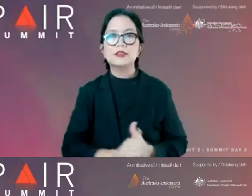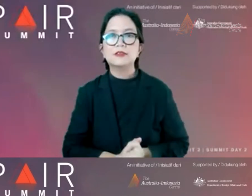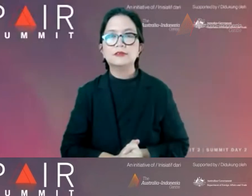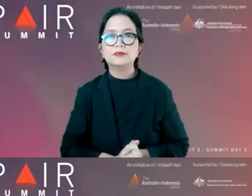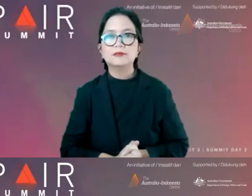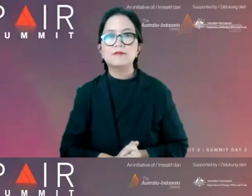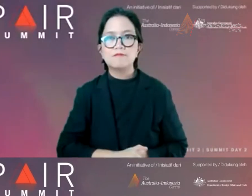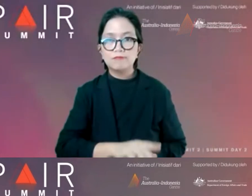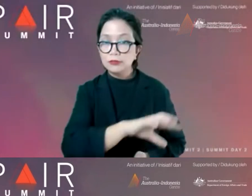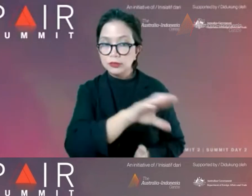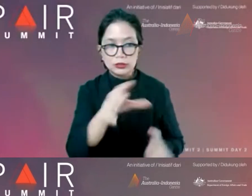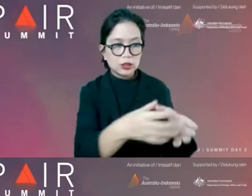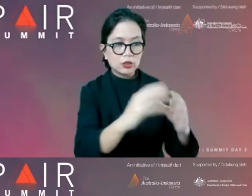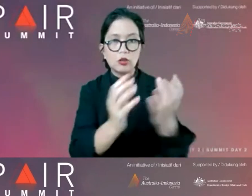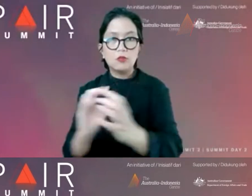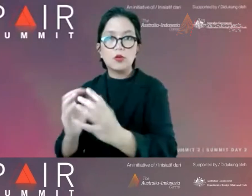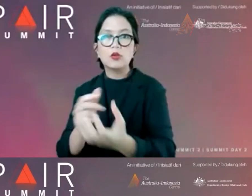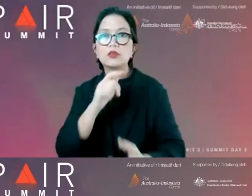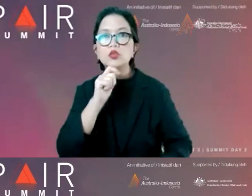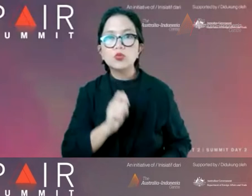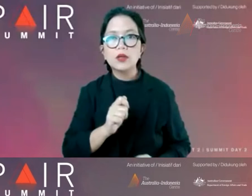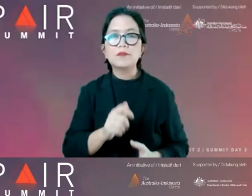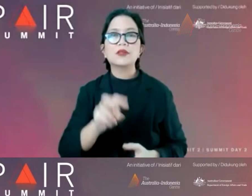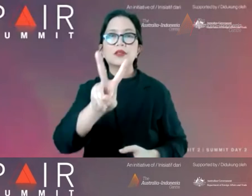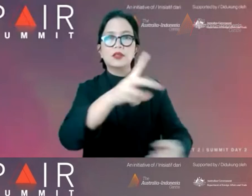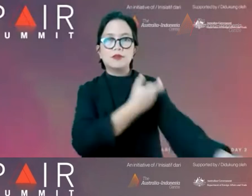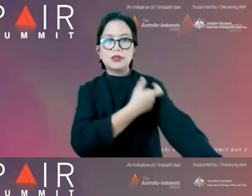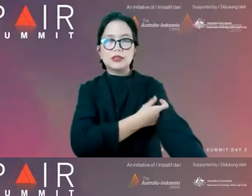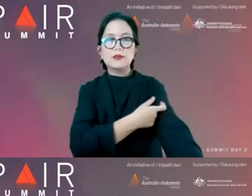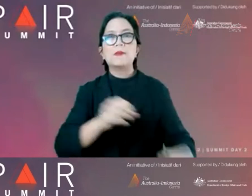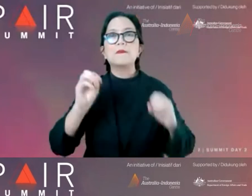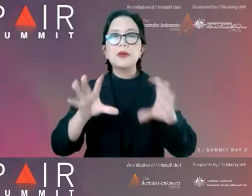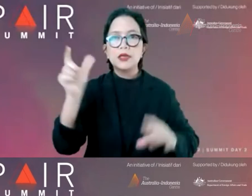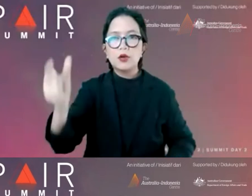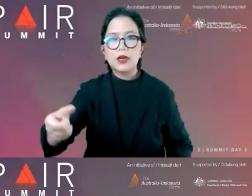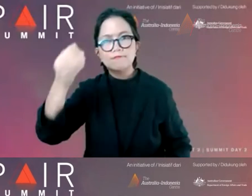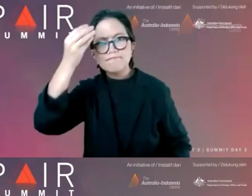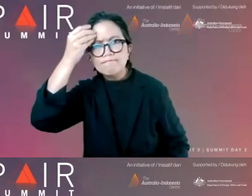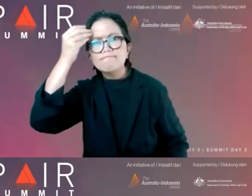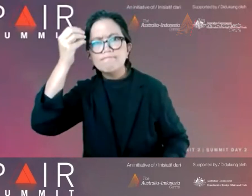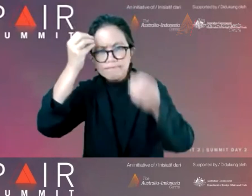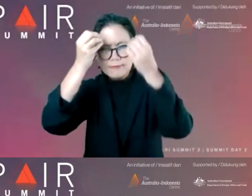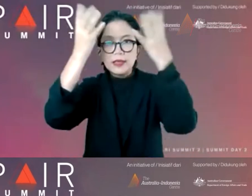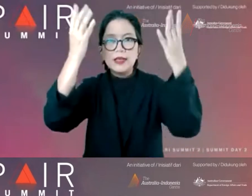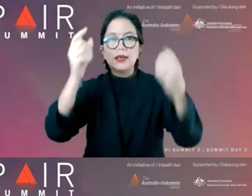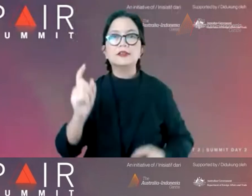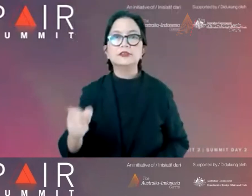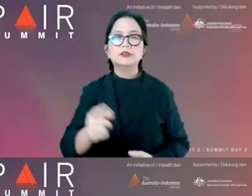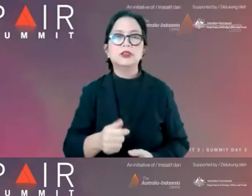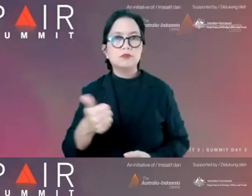vaccination, because people now become aware whether the vaccine is effective to stop the transmission, as it happens now